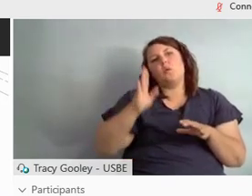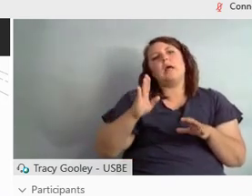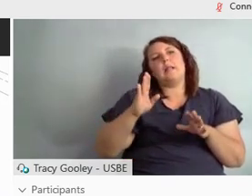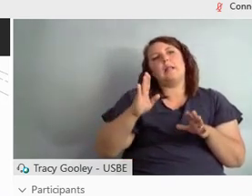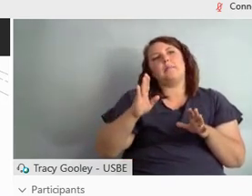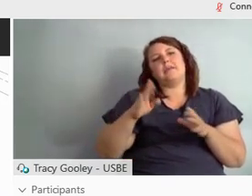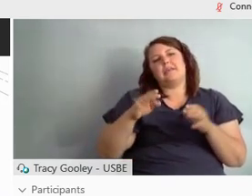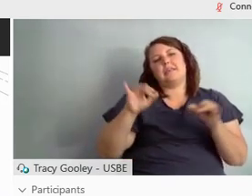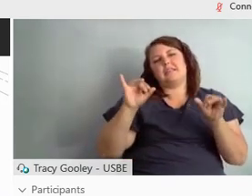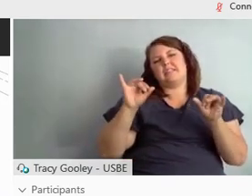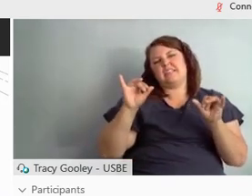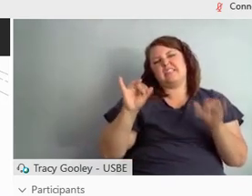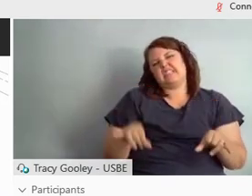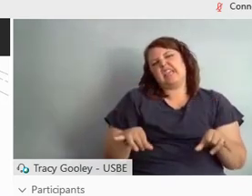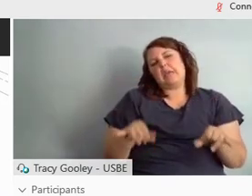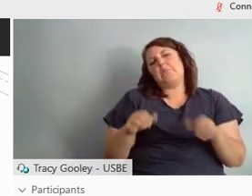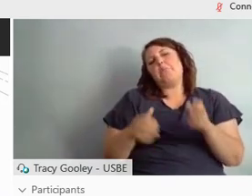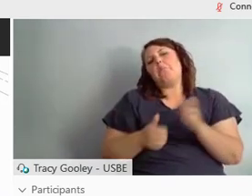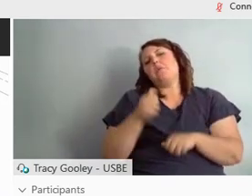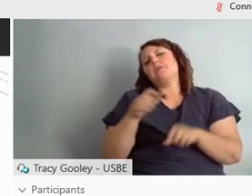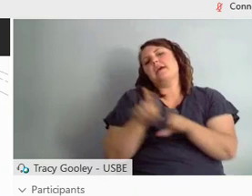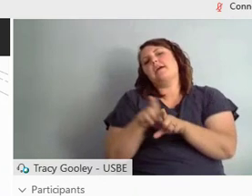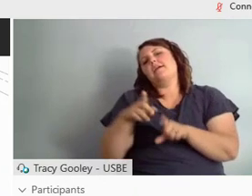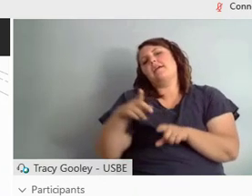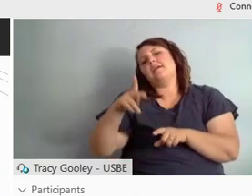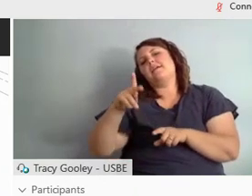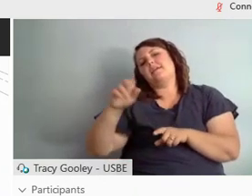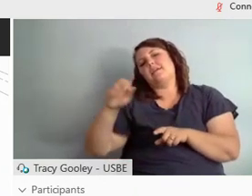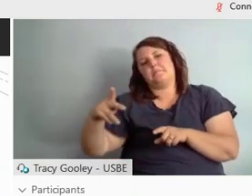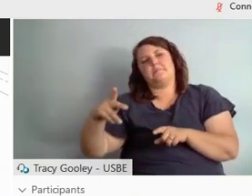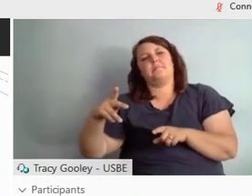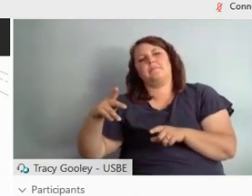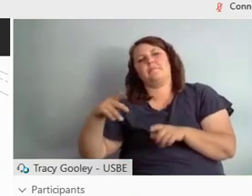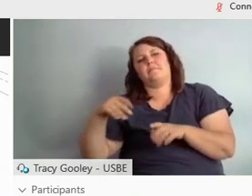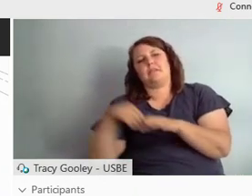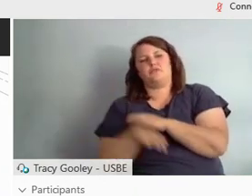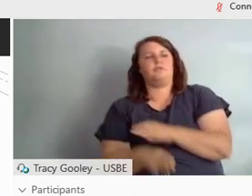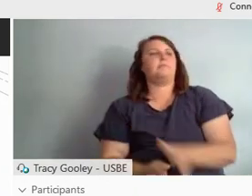the same mostly as the PEEP entry was.